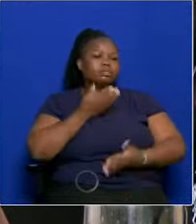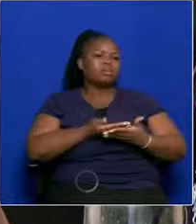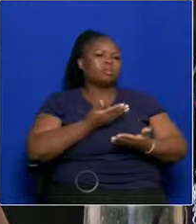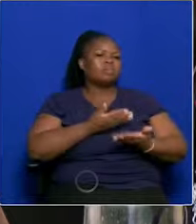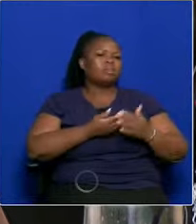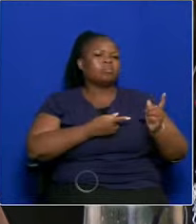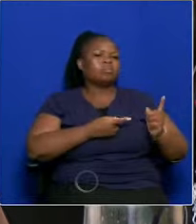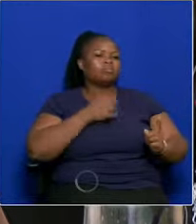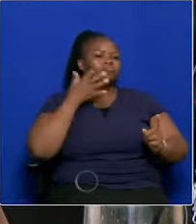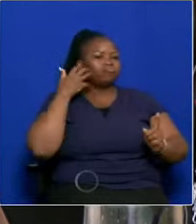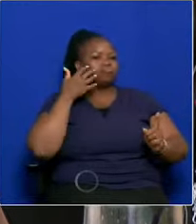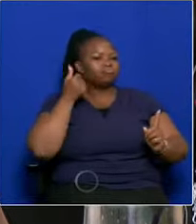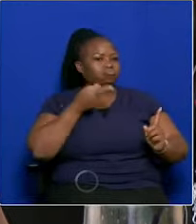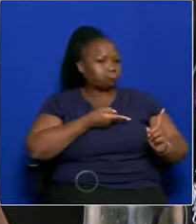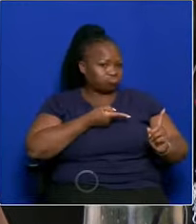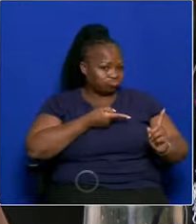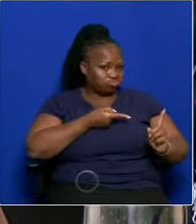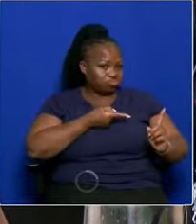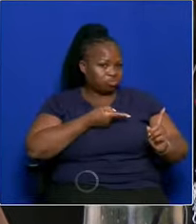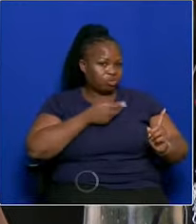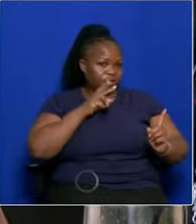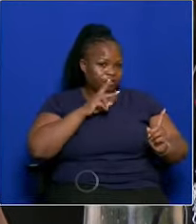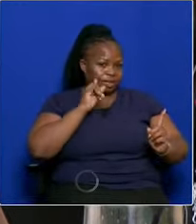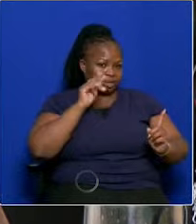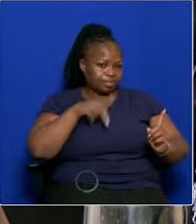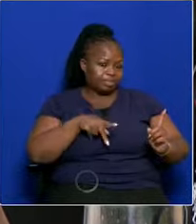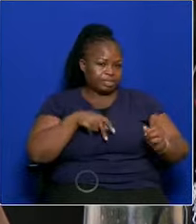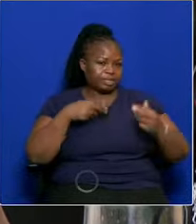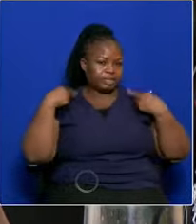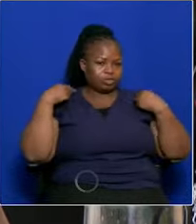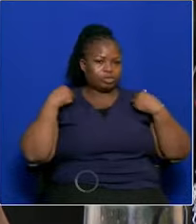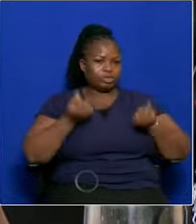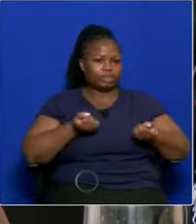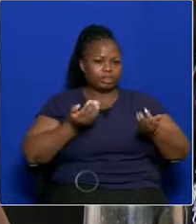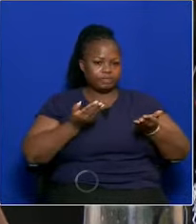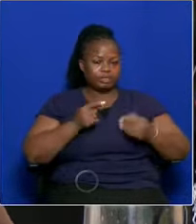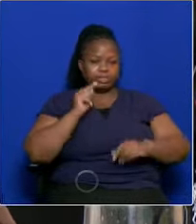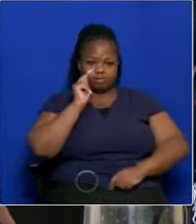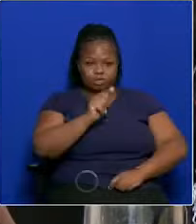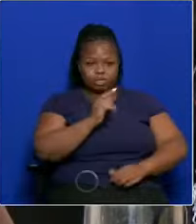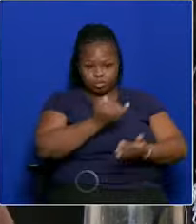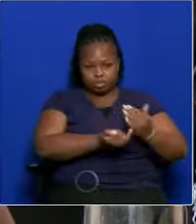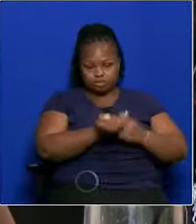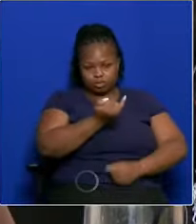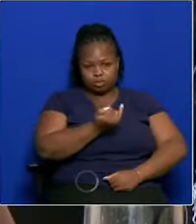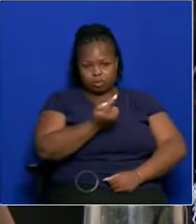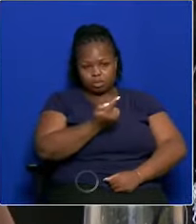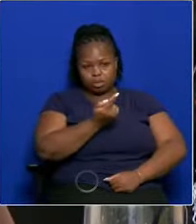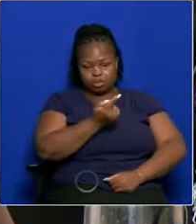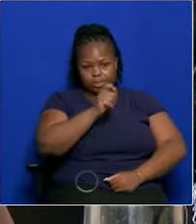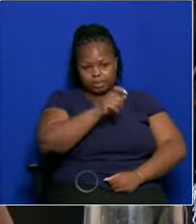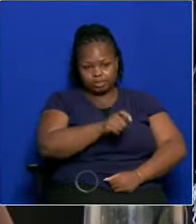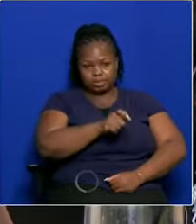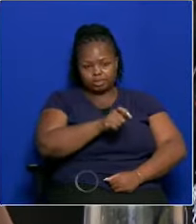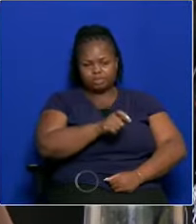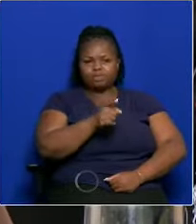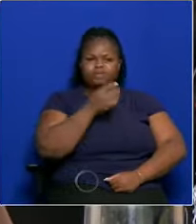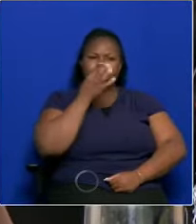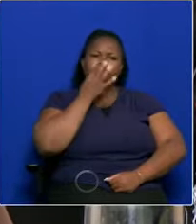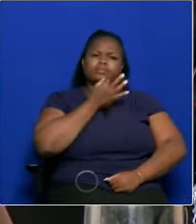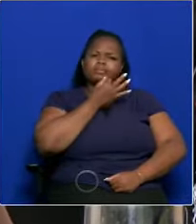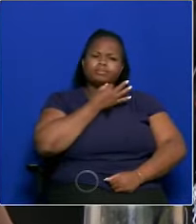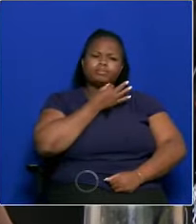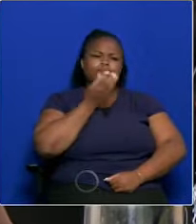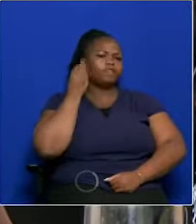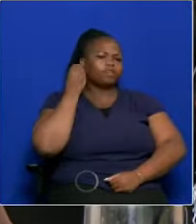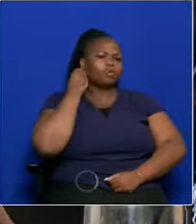was providing VIP security services for that particular individual. When you say from information that was